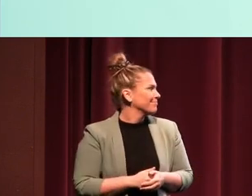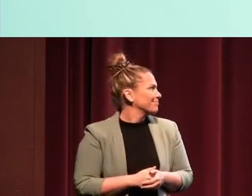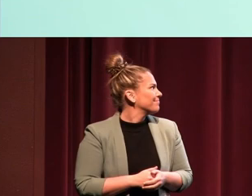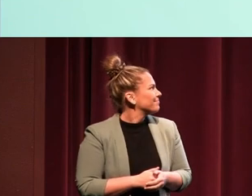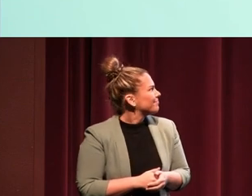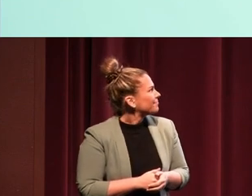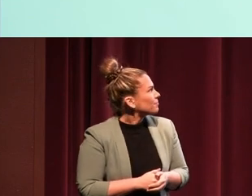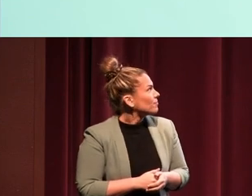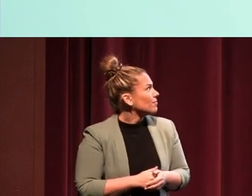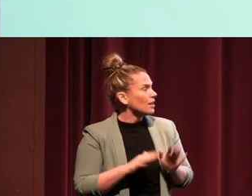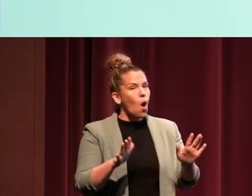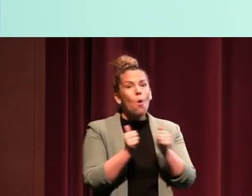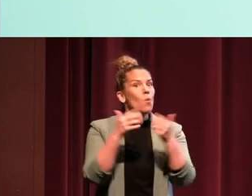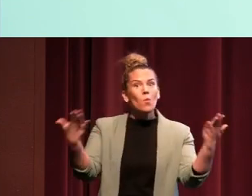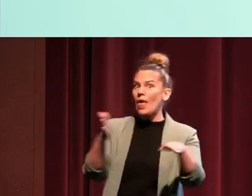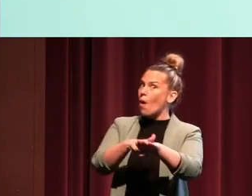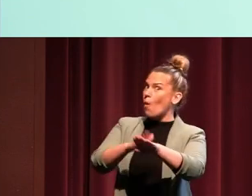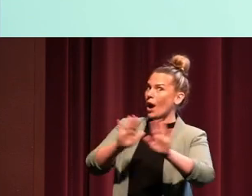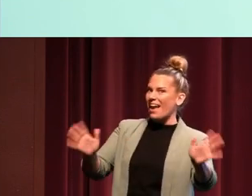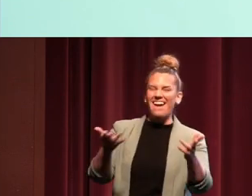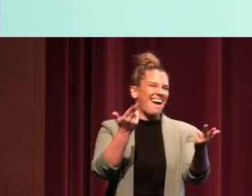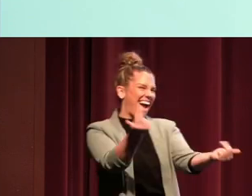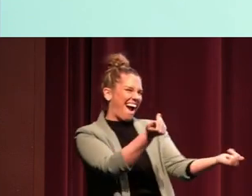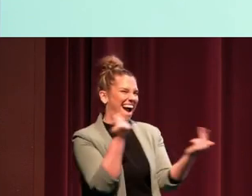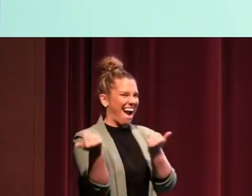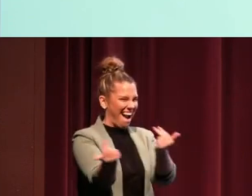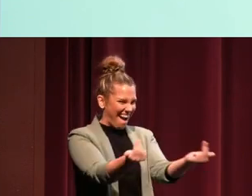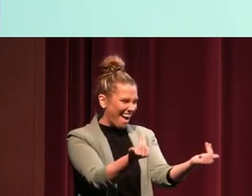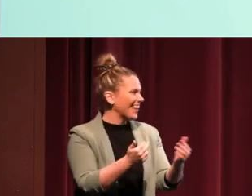without warning you first. So,